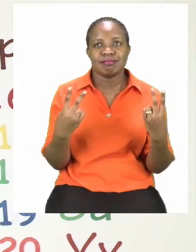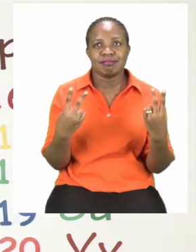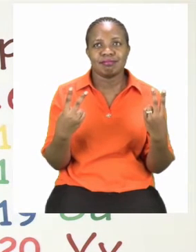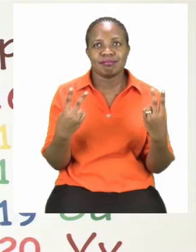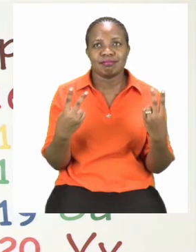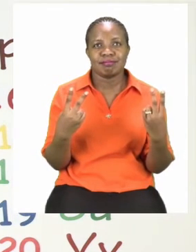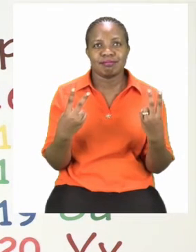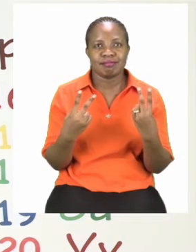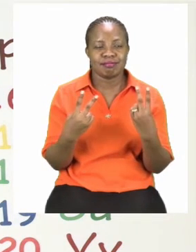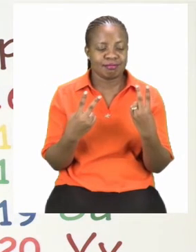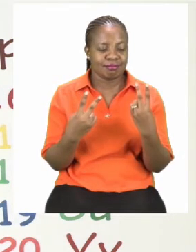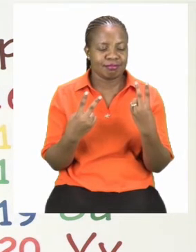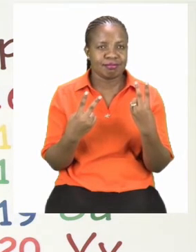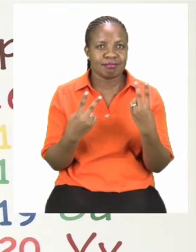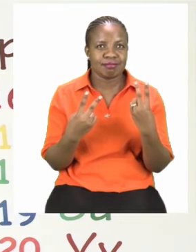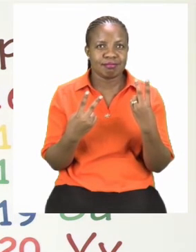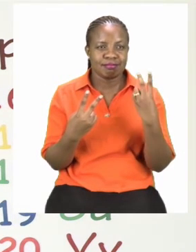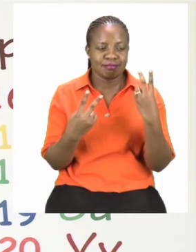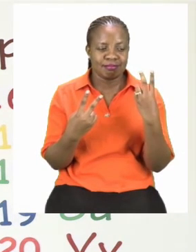5,